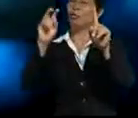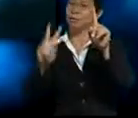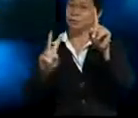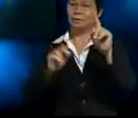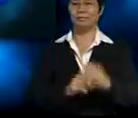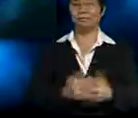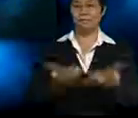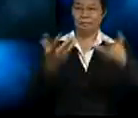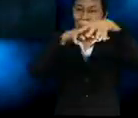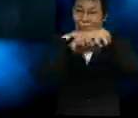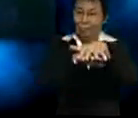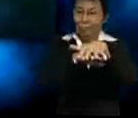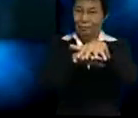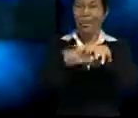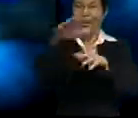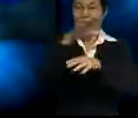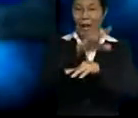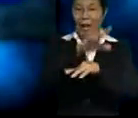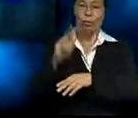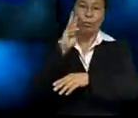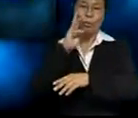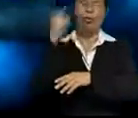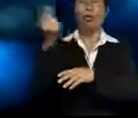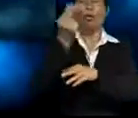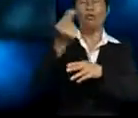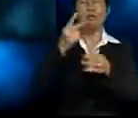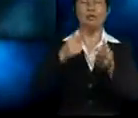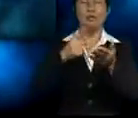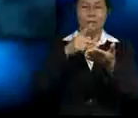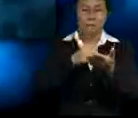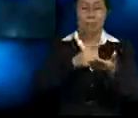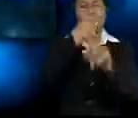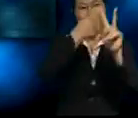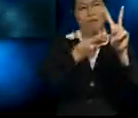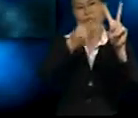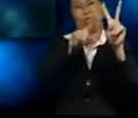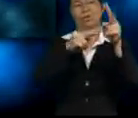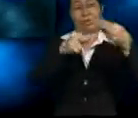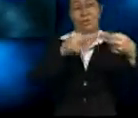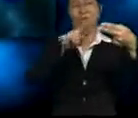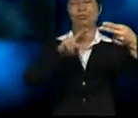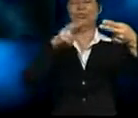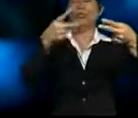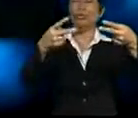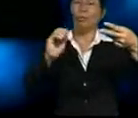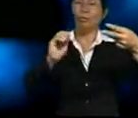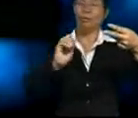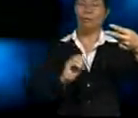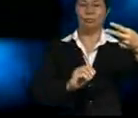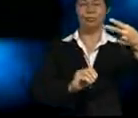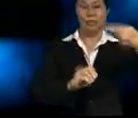oxygen. Hence, water is often referred to as H2O.